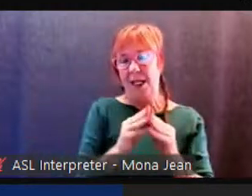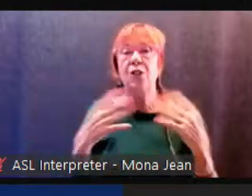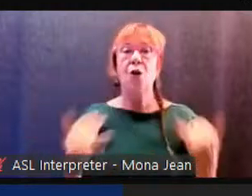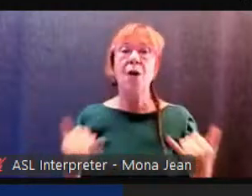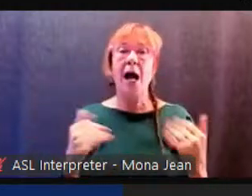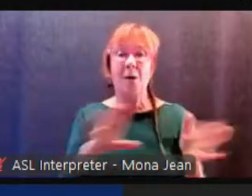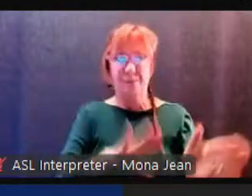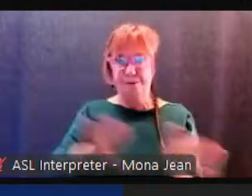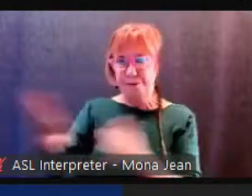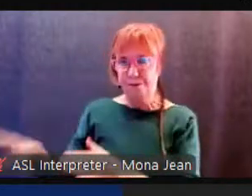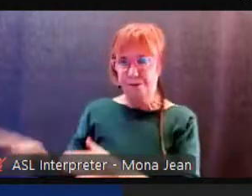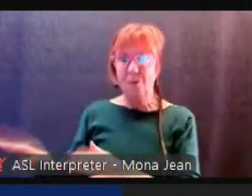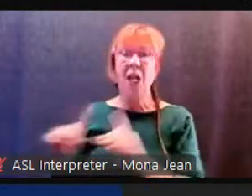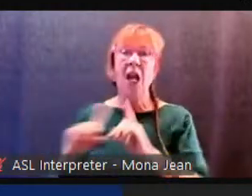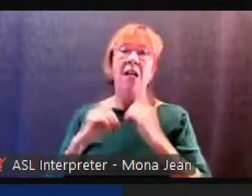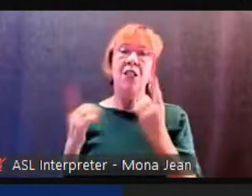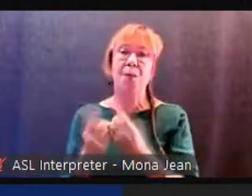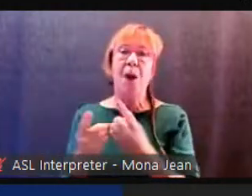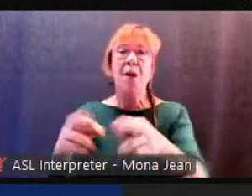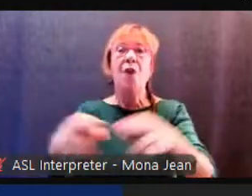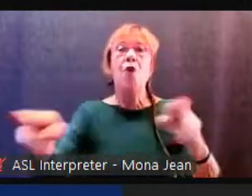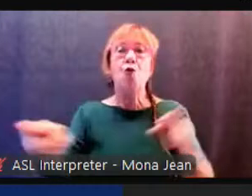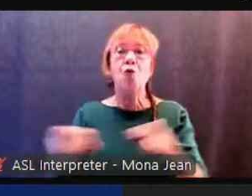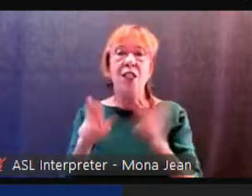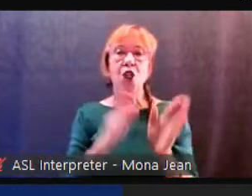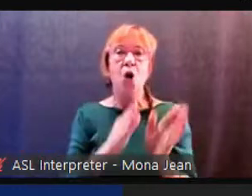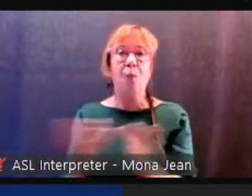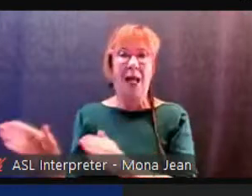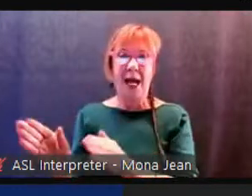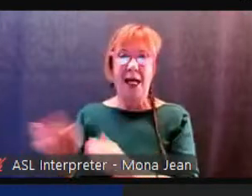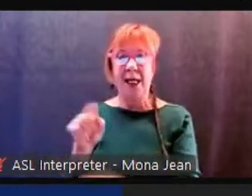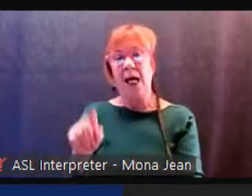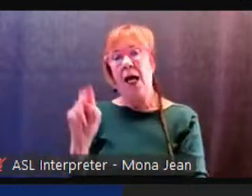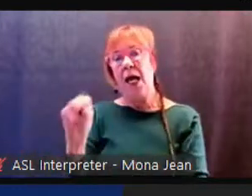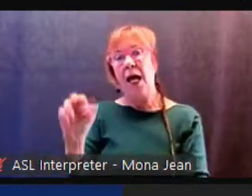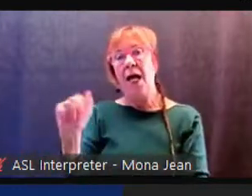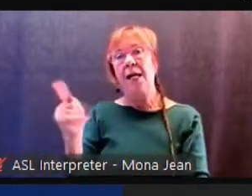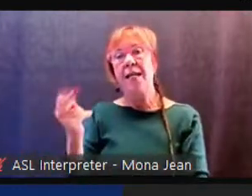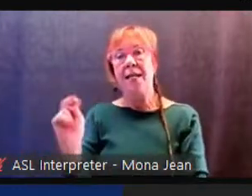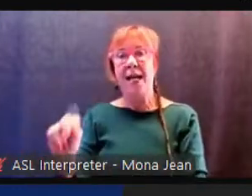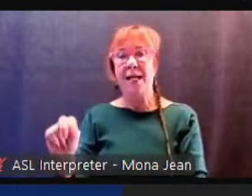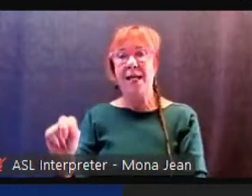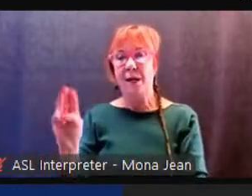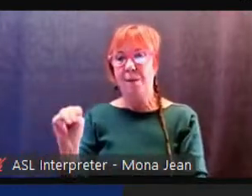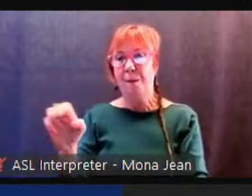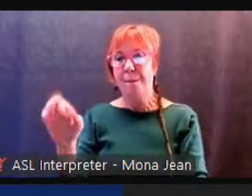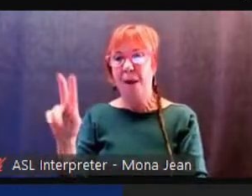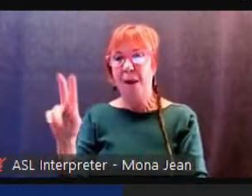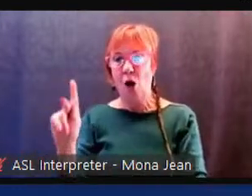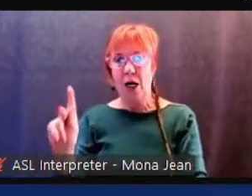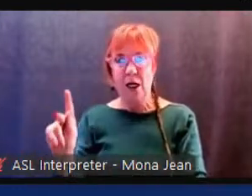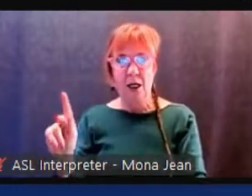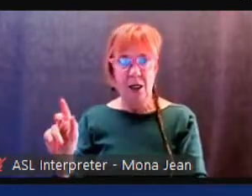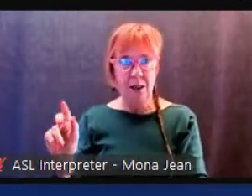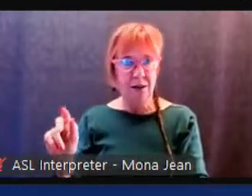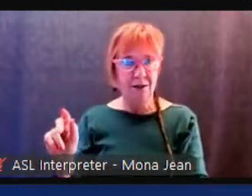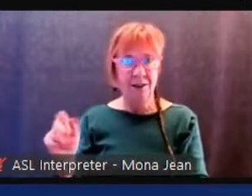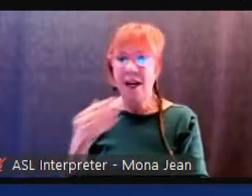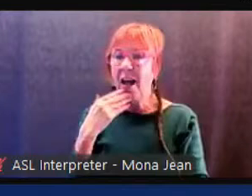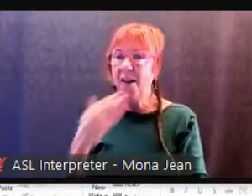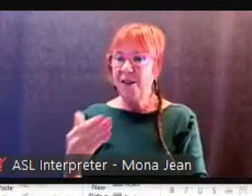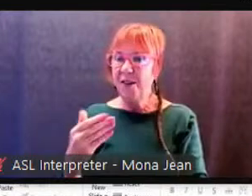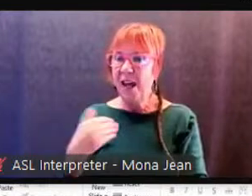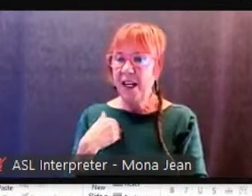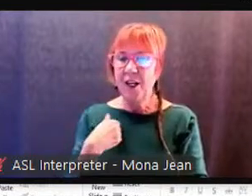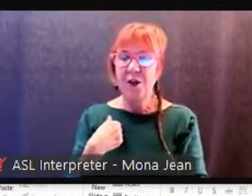move on to the Department of Regional Planning. Nathan Merrick, please go ahead. Thank you so much. And as an